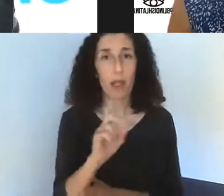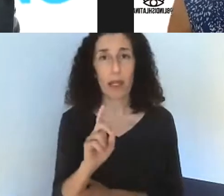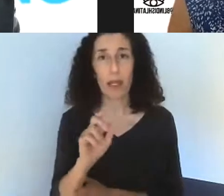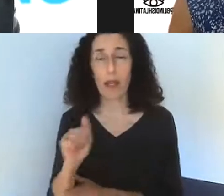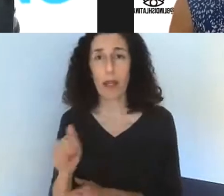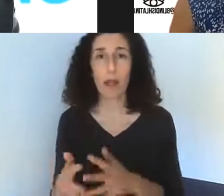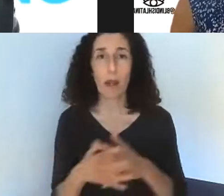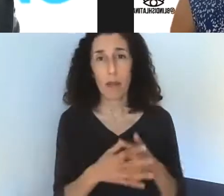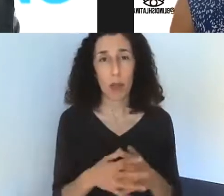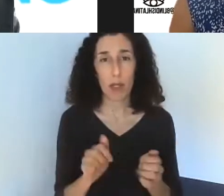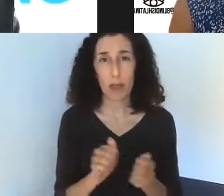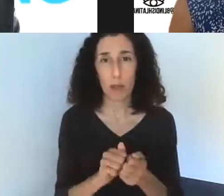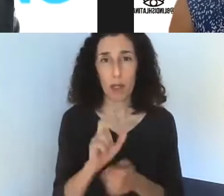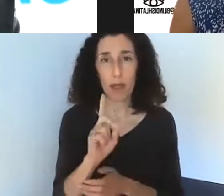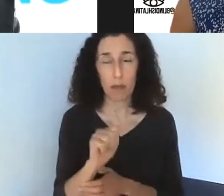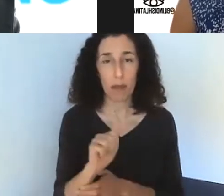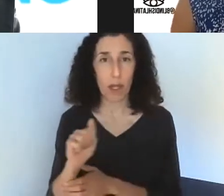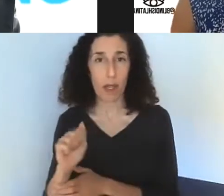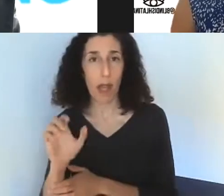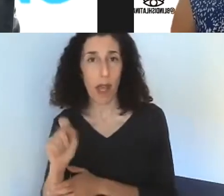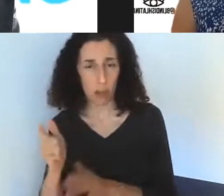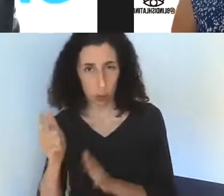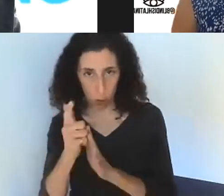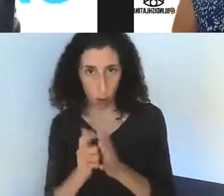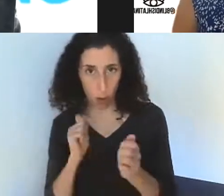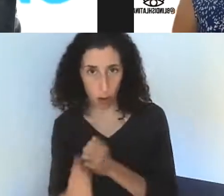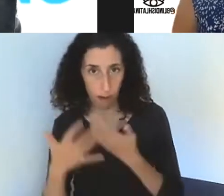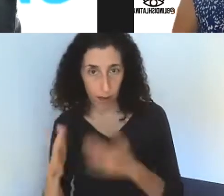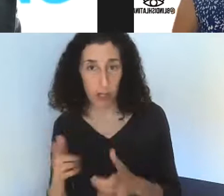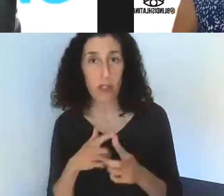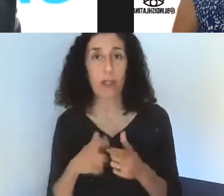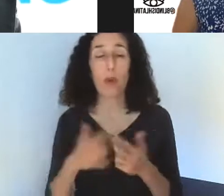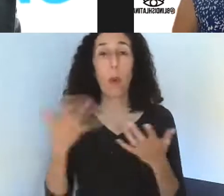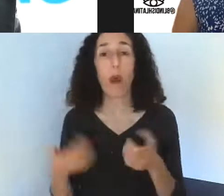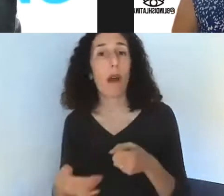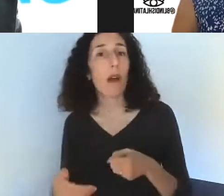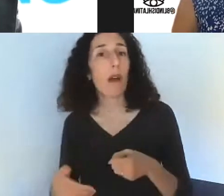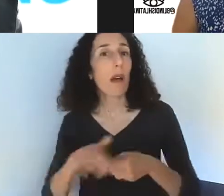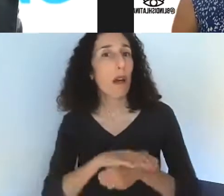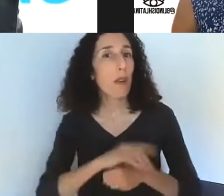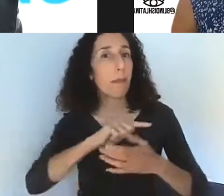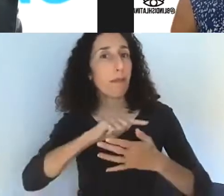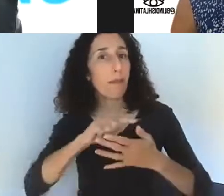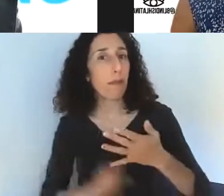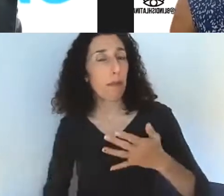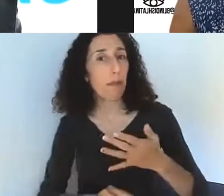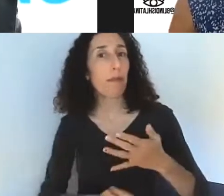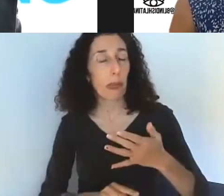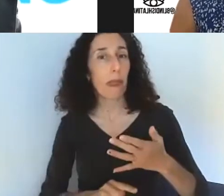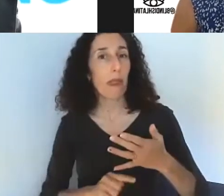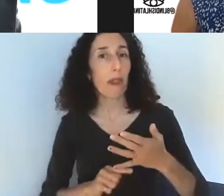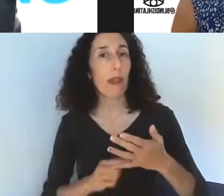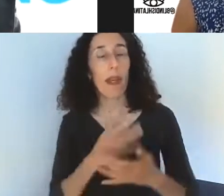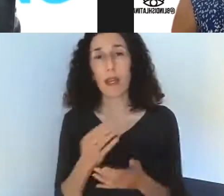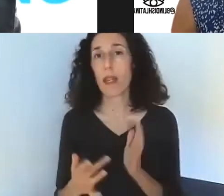changes in what's possible for people with disabilities due to technology. Why is disability left out